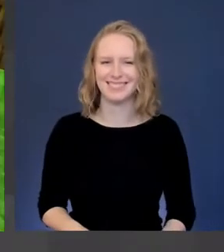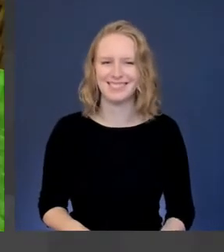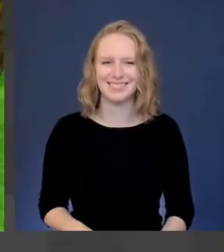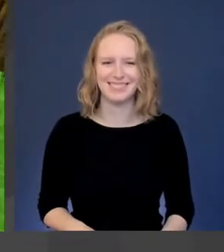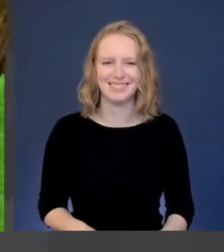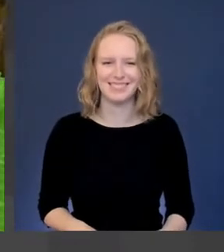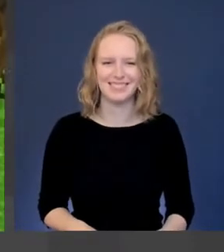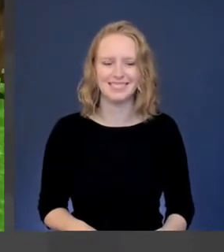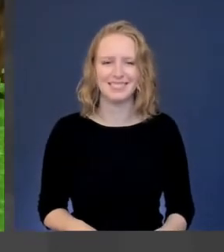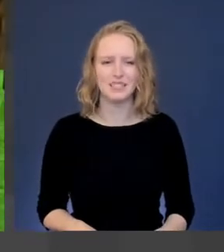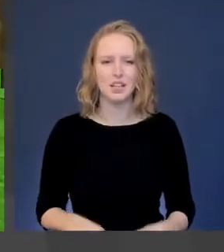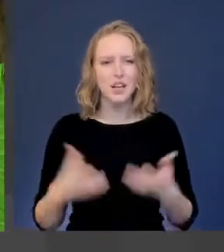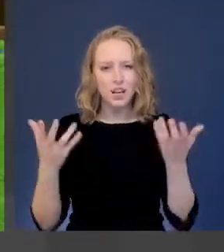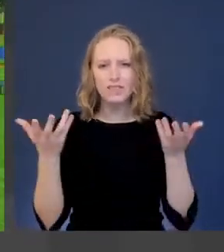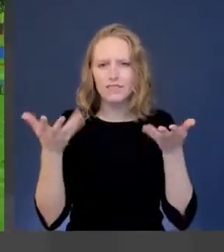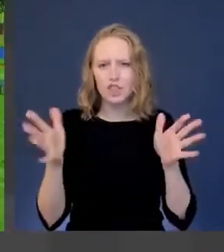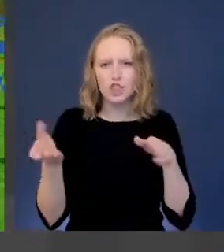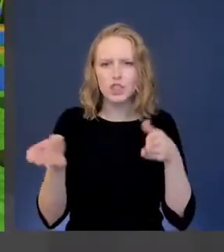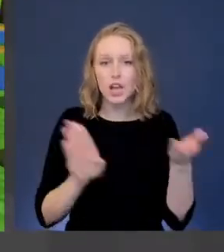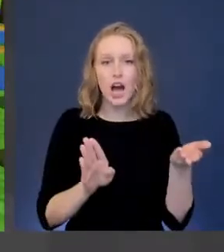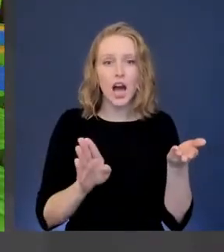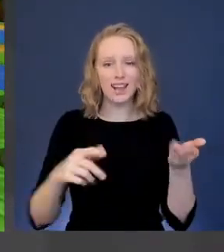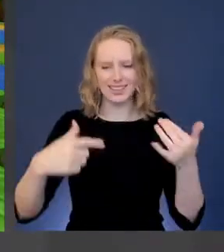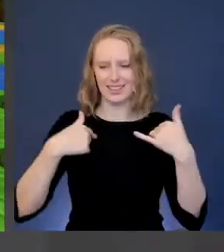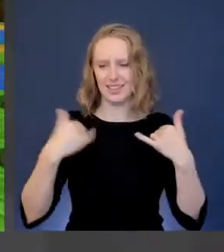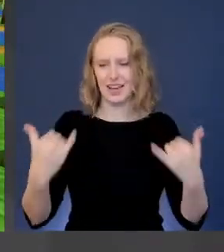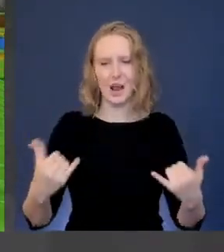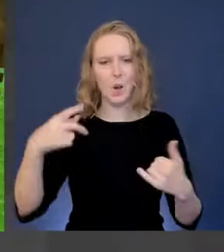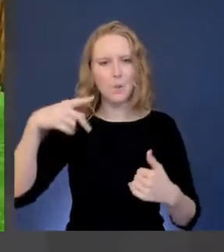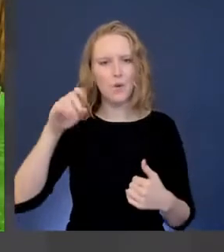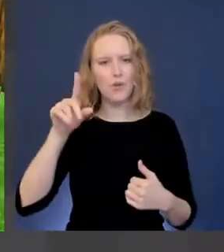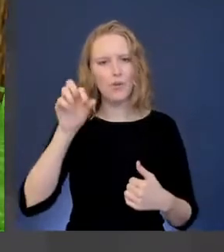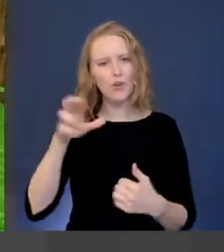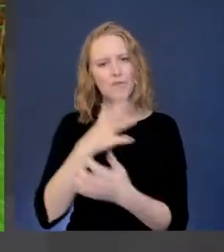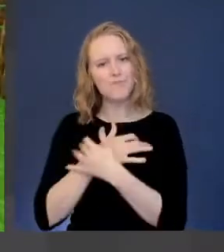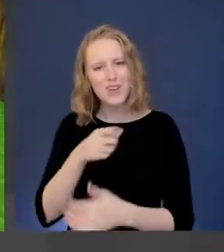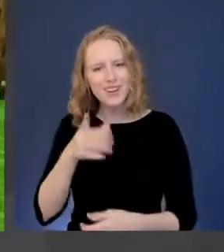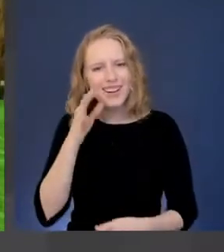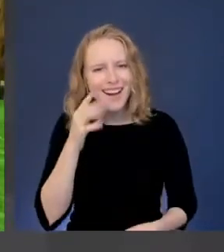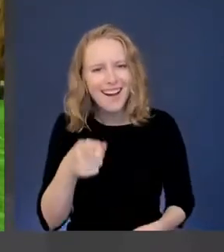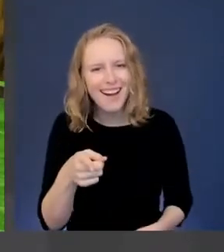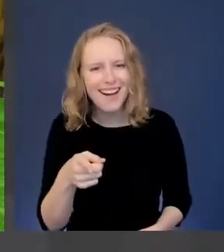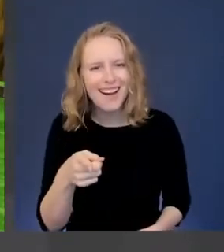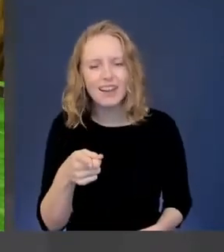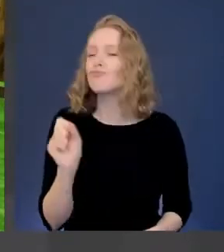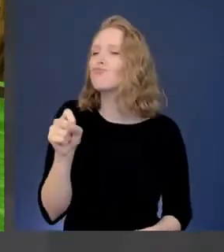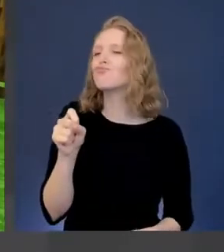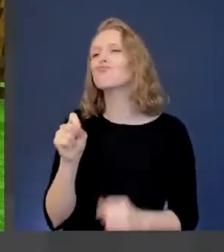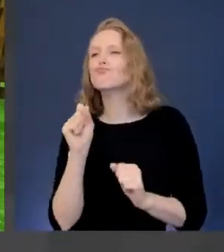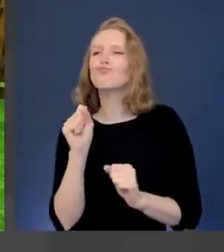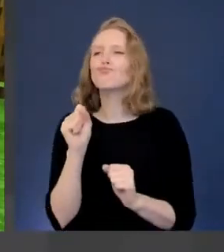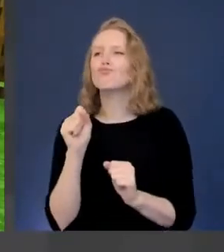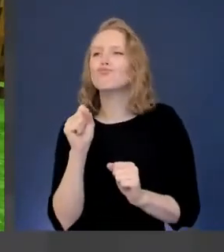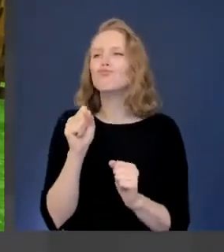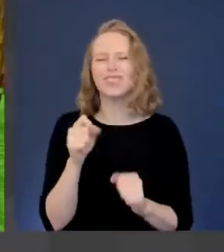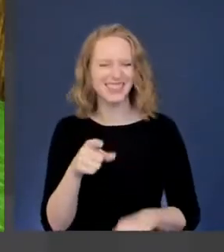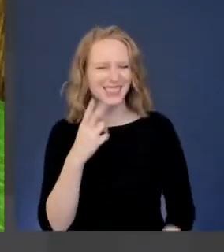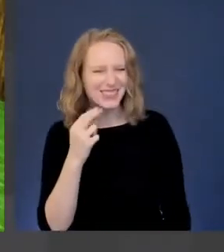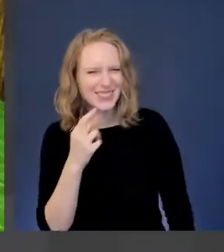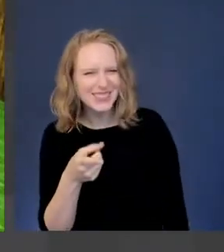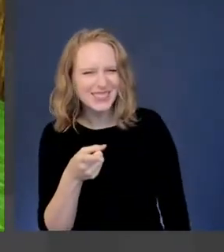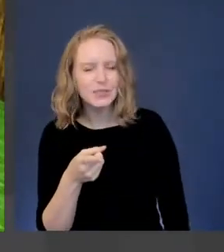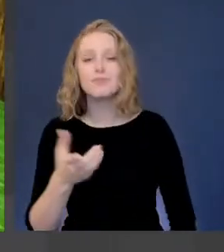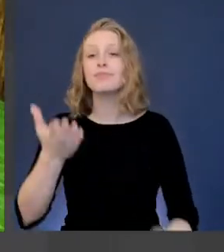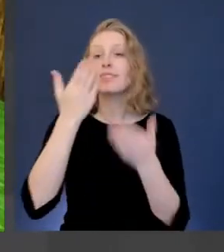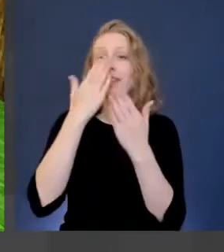Oh man, I died, but I morphed into a polar bear, and you're a kitty cat. Yeah, kitty cat, meow meow. Oh, you're so cute. Thank you all so much